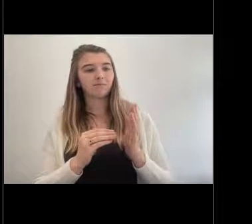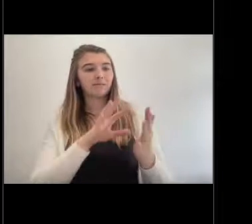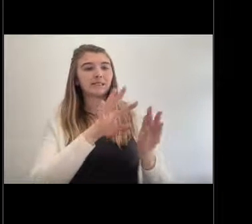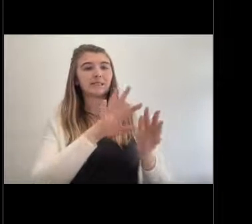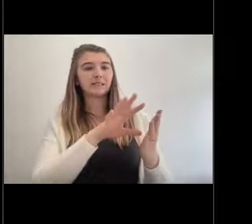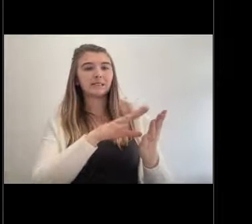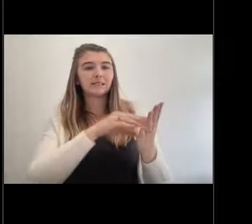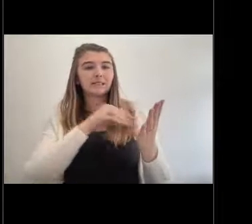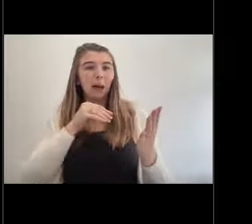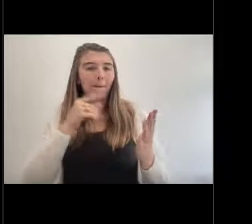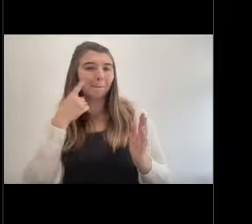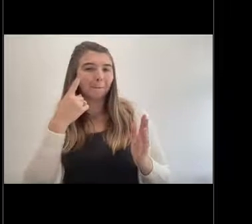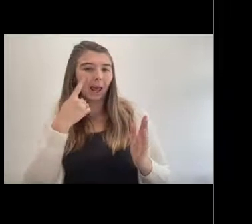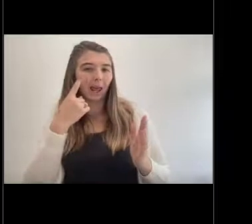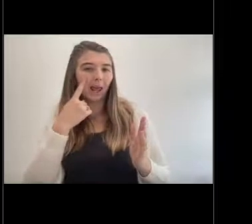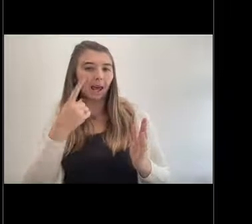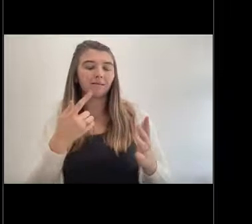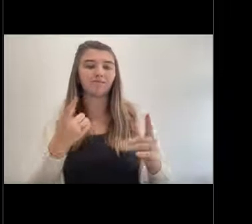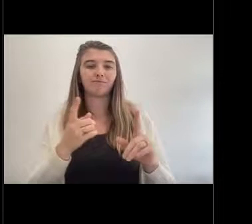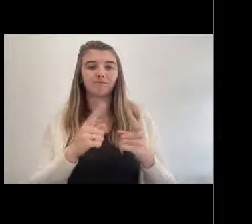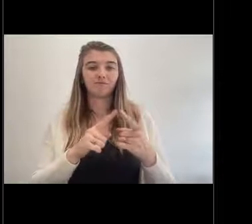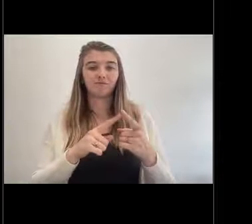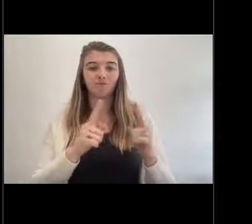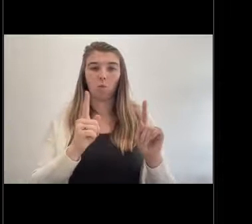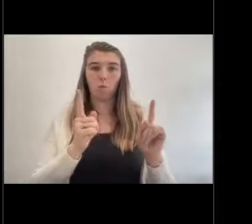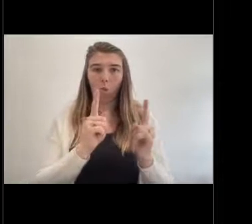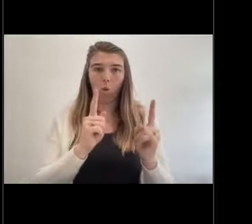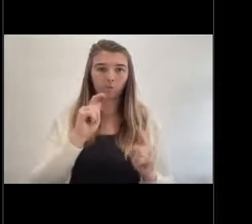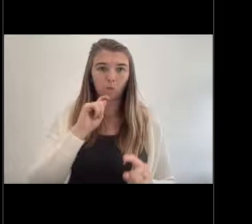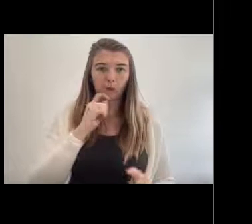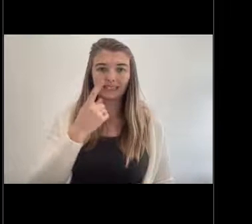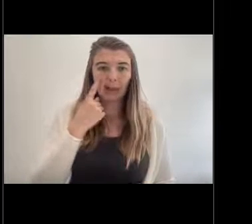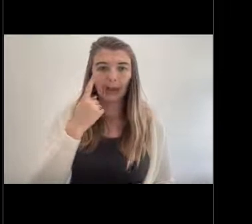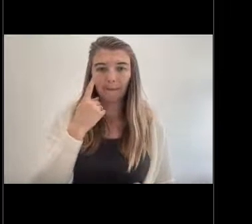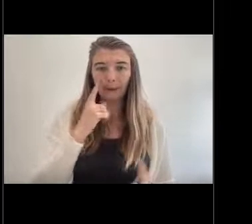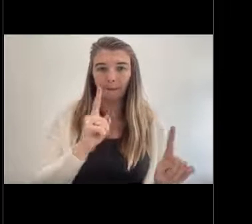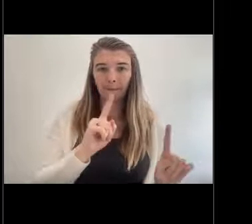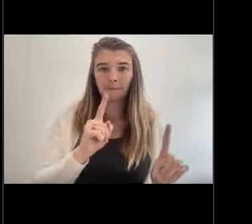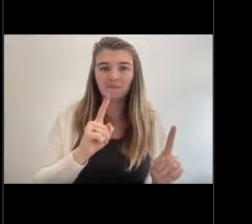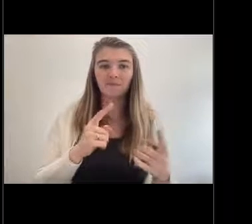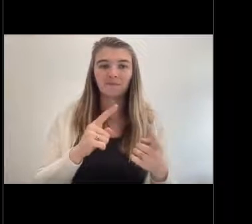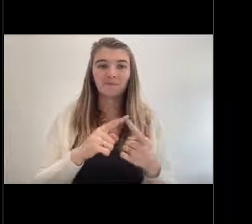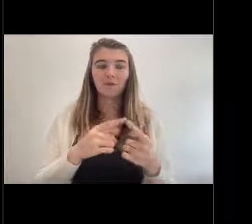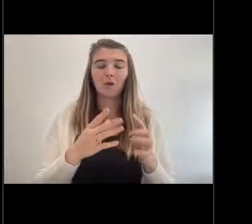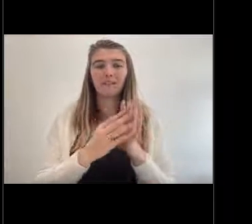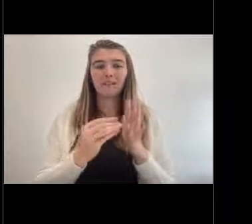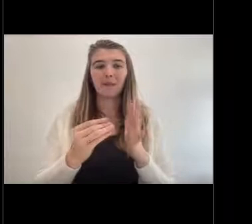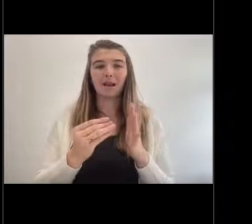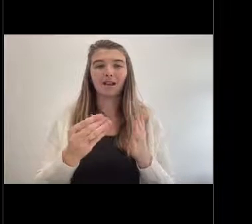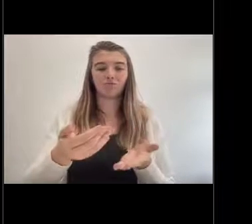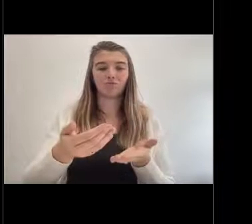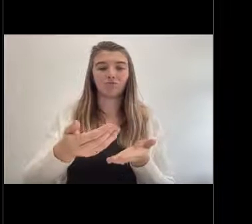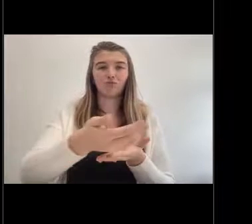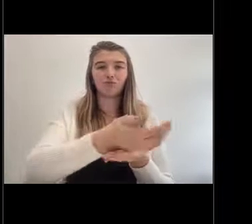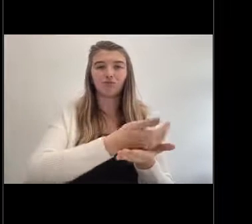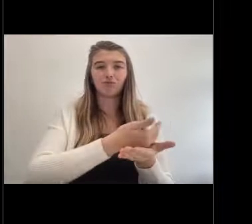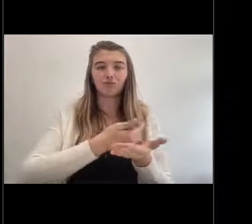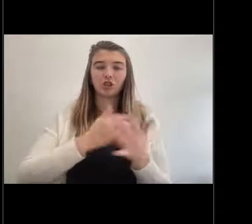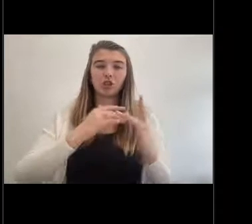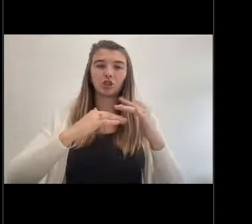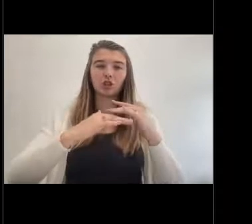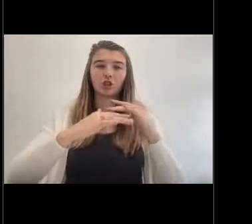expected sizes in there as well. In case, for example, of surface water, the most common way of capturing microplastics is the use of what is called manta